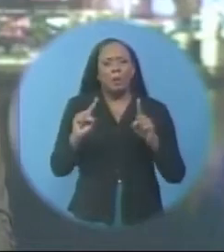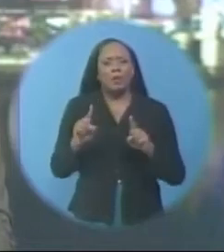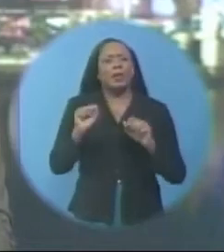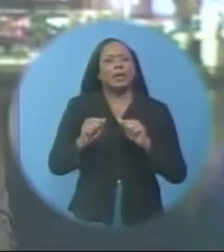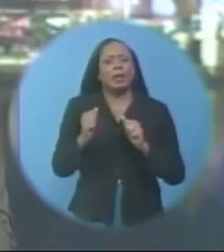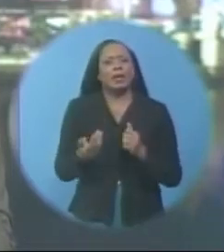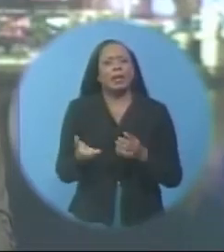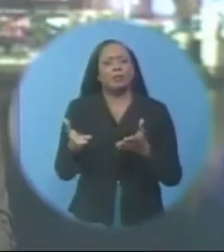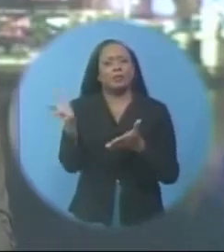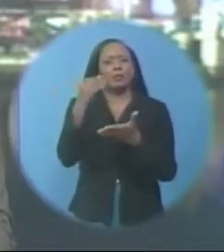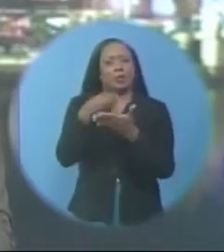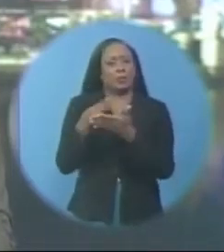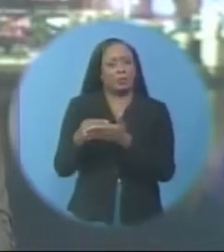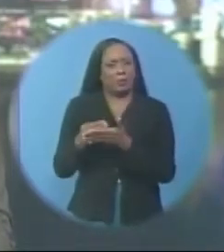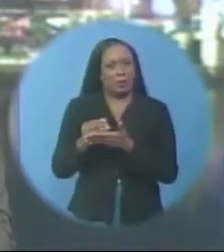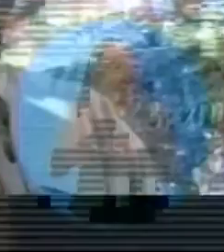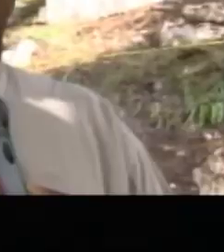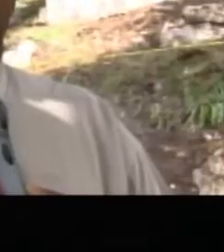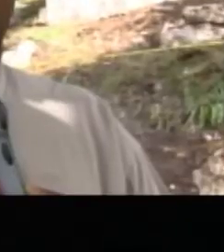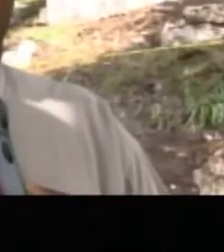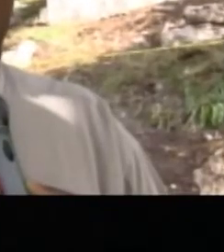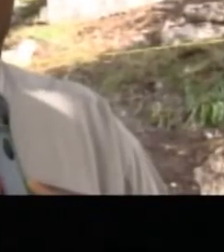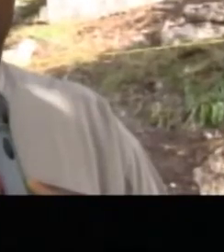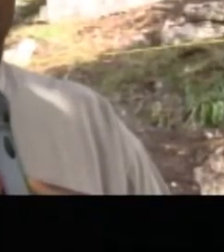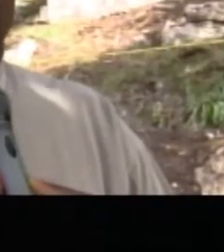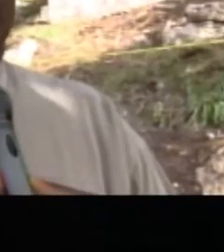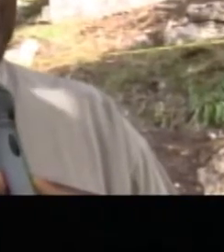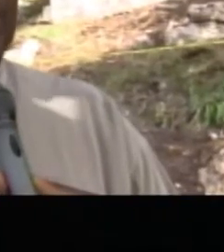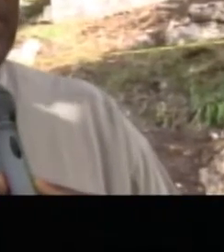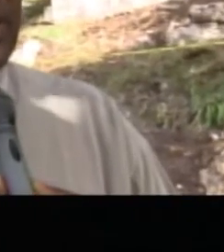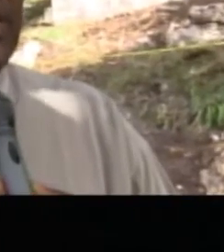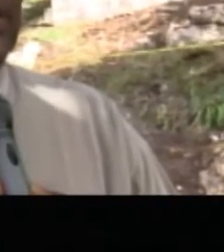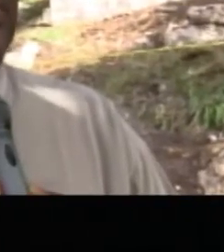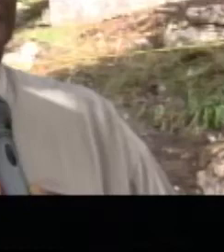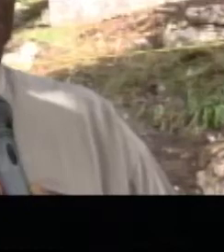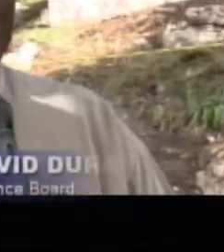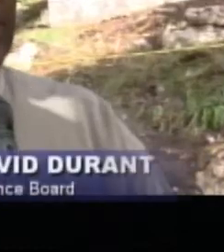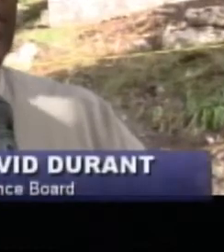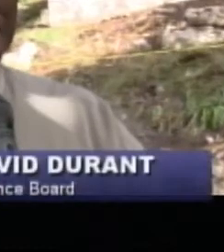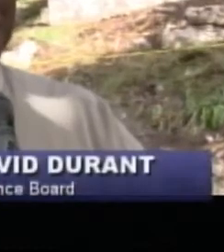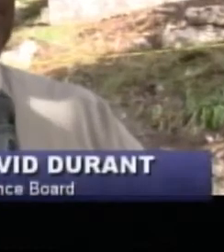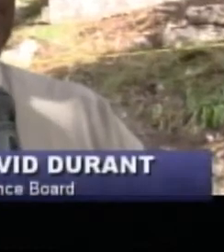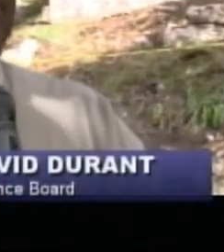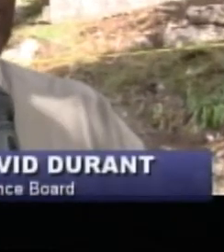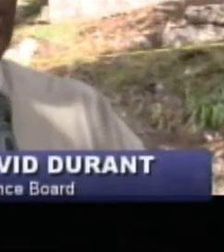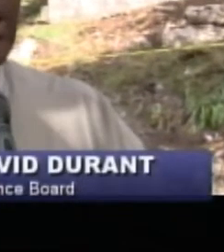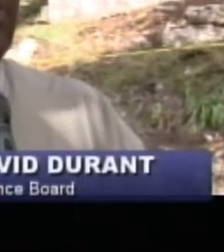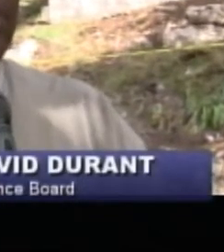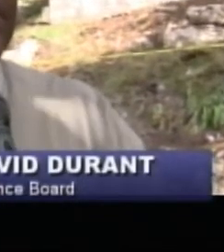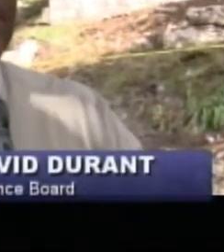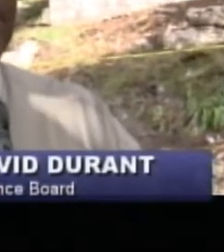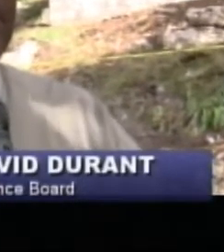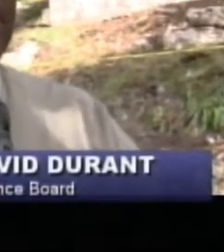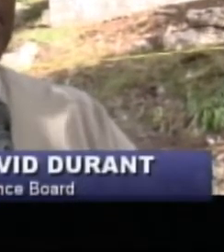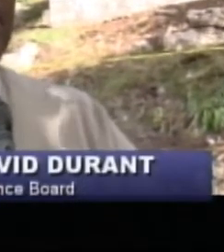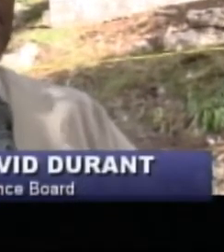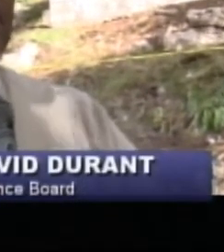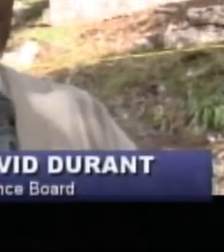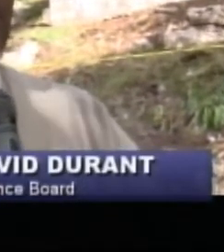natural disaster. So we'll continue to encourage homeowners, to make sure they insure their